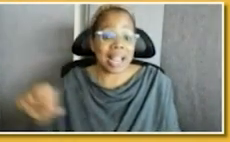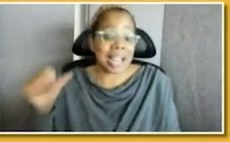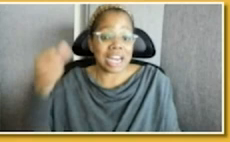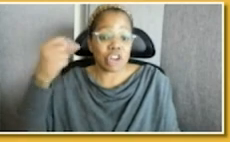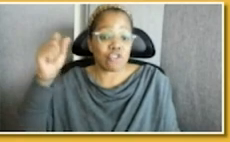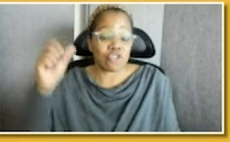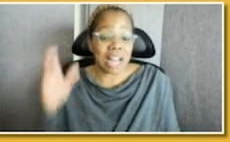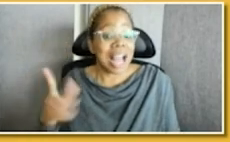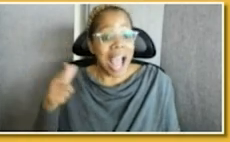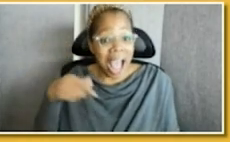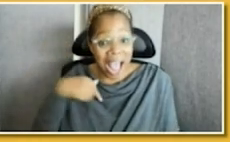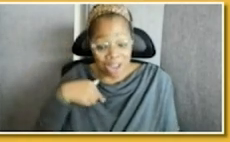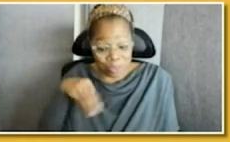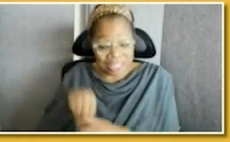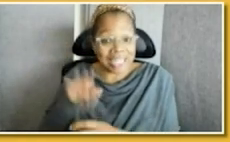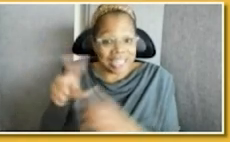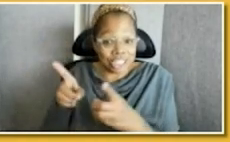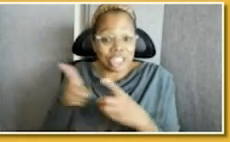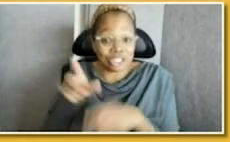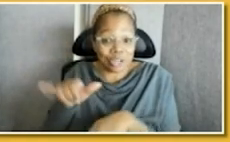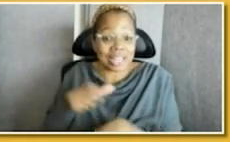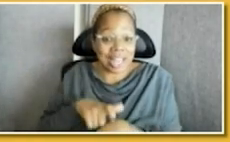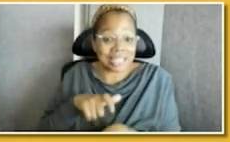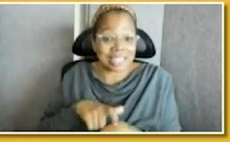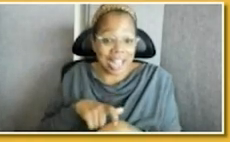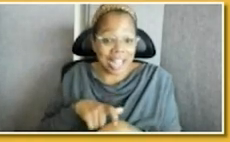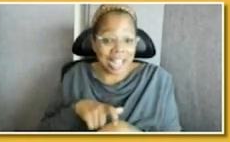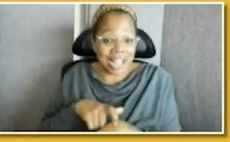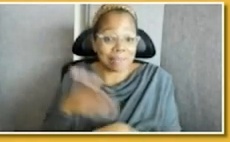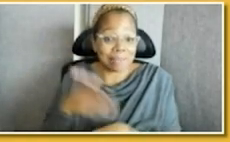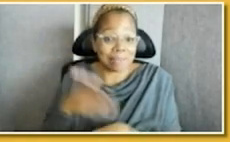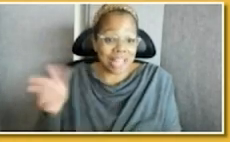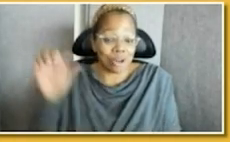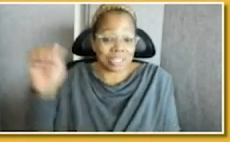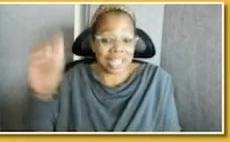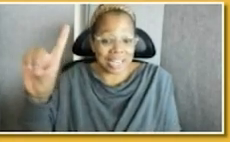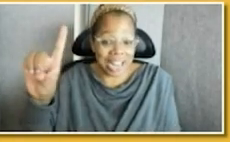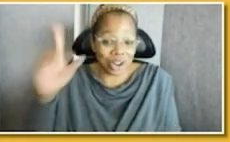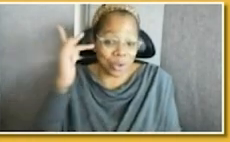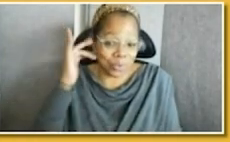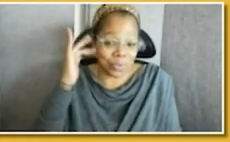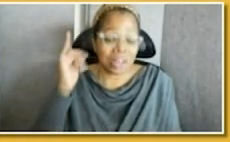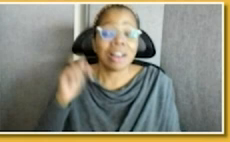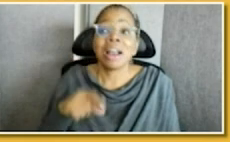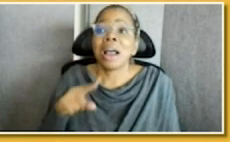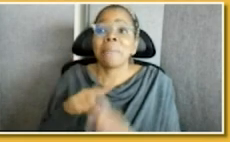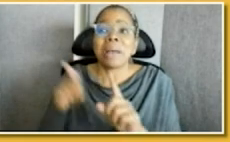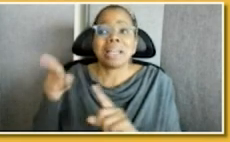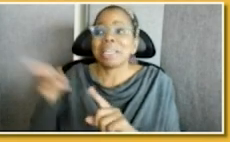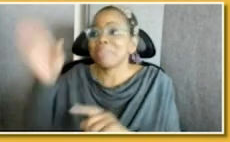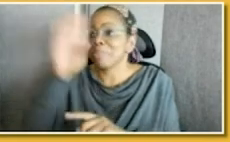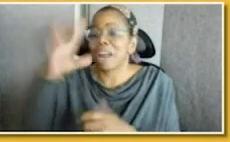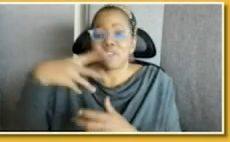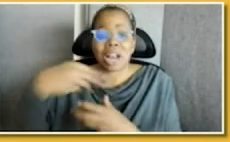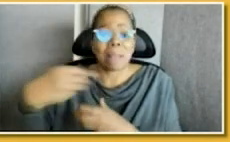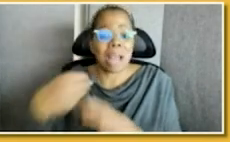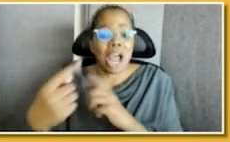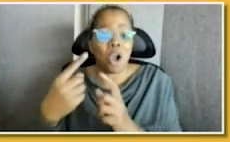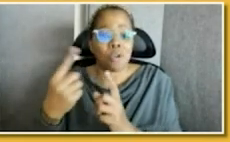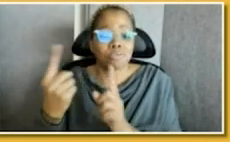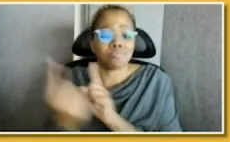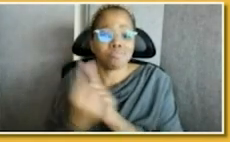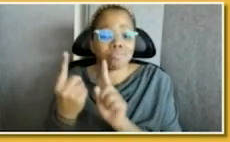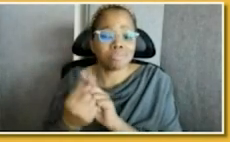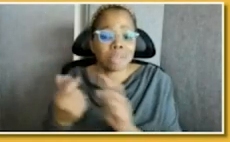time too, down in San Diego. He never came out there to talk to us while we were fighting, you